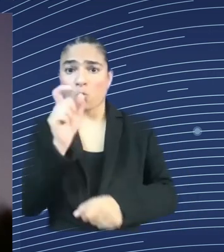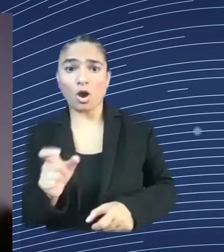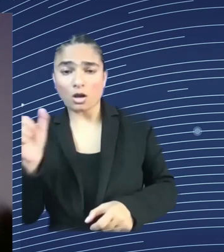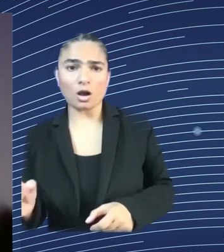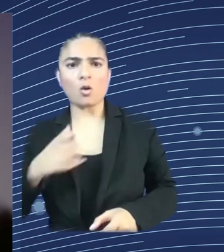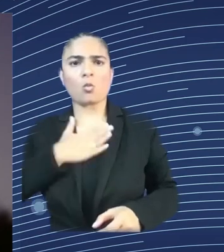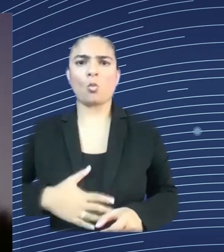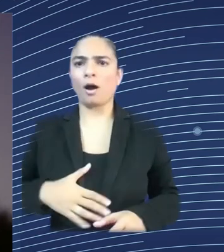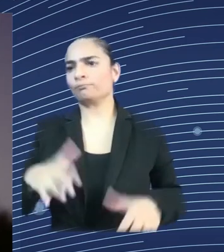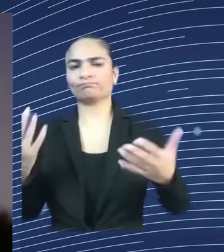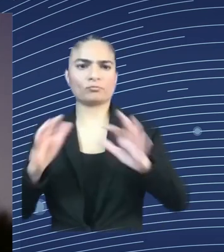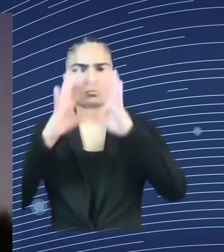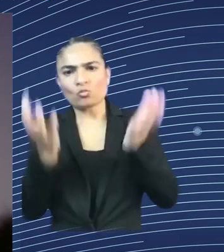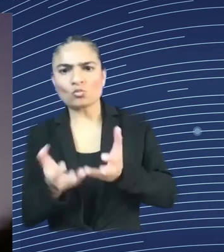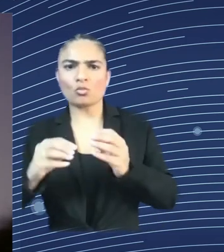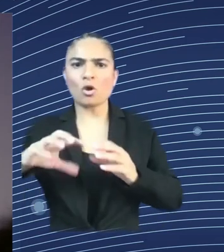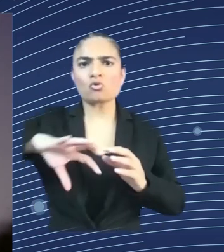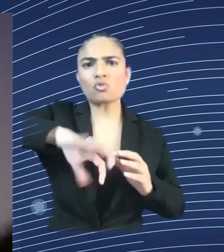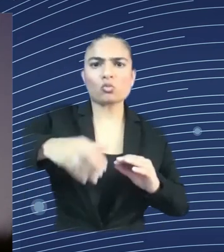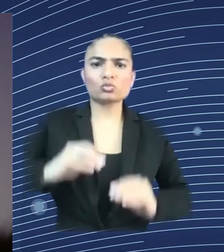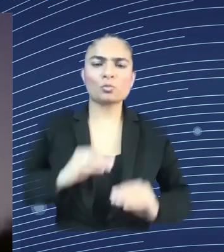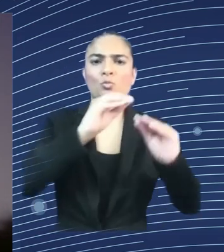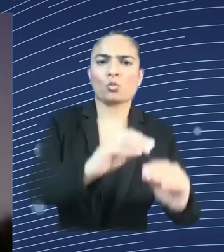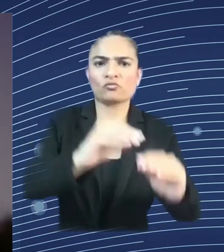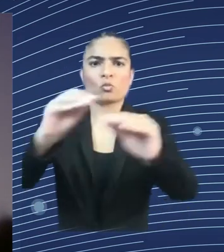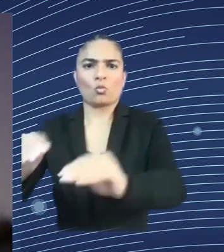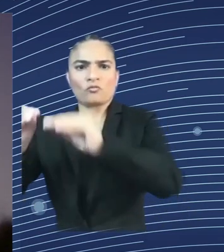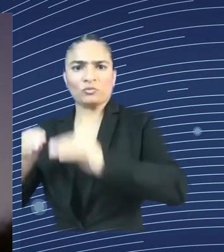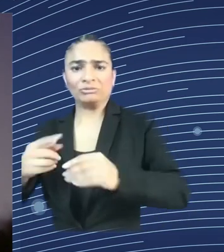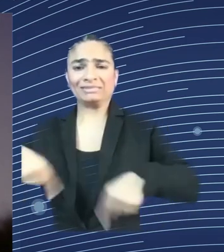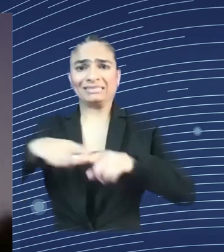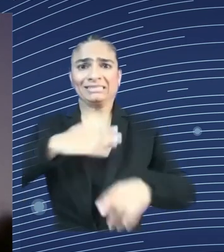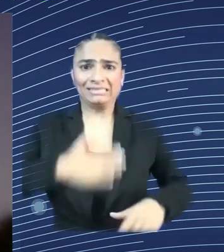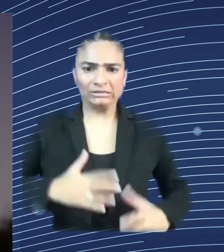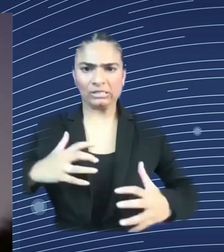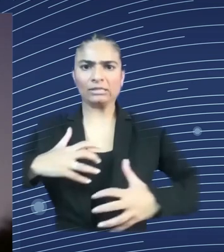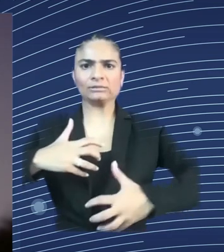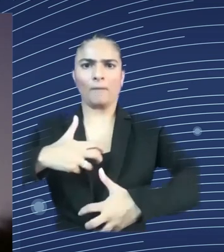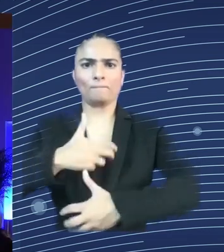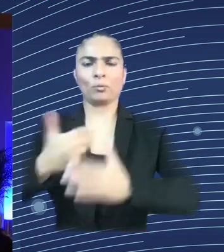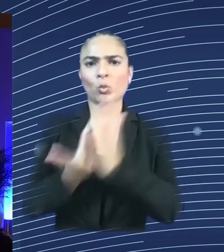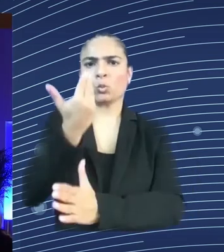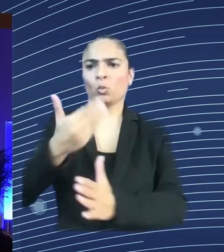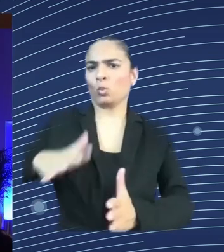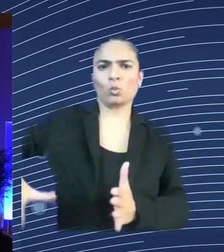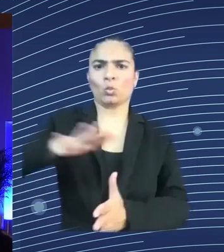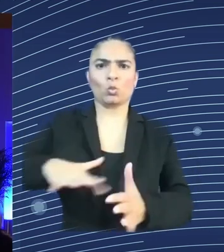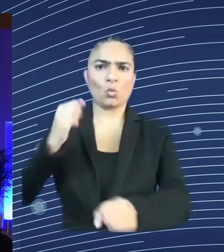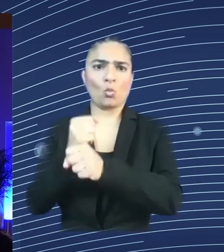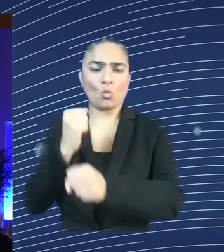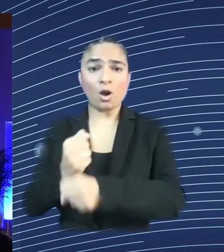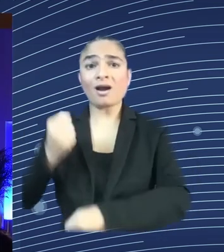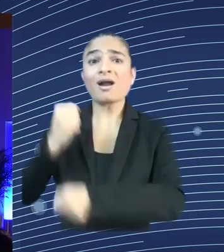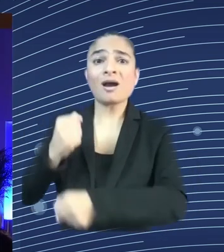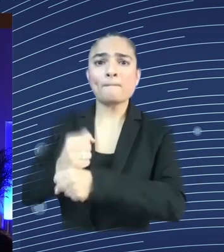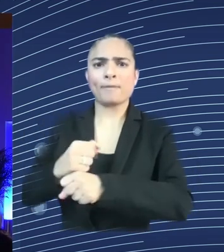and regulations, and also maybe different social benefit schemes. All right. I think everything